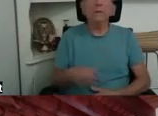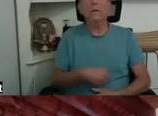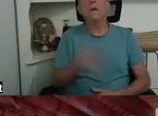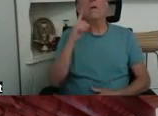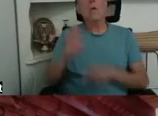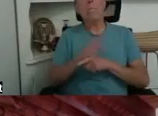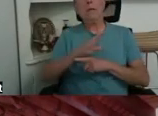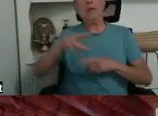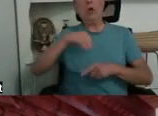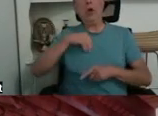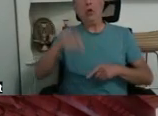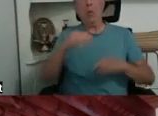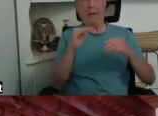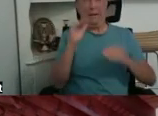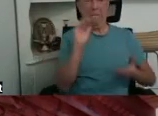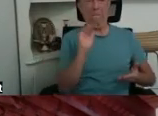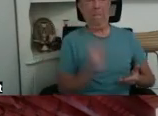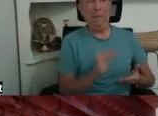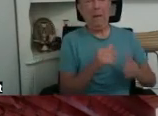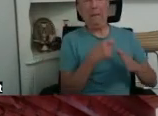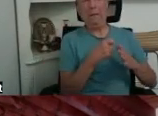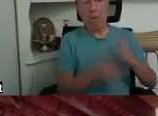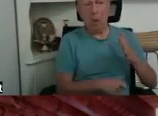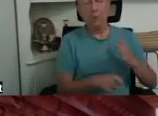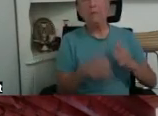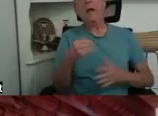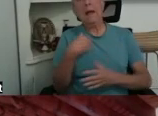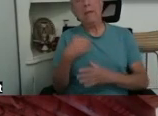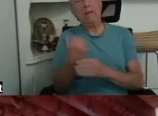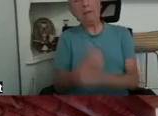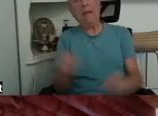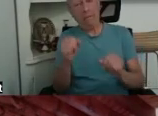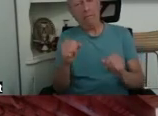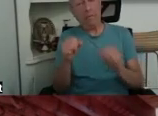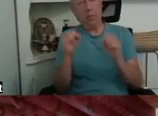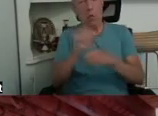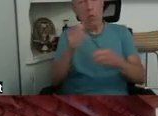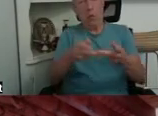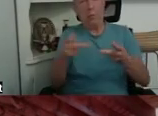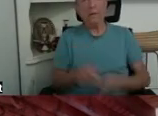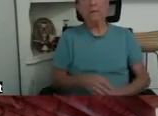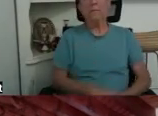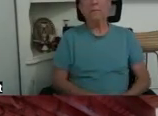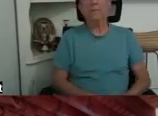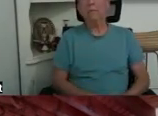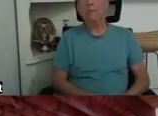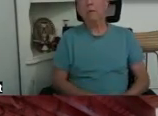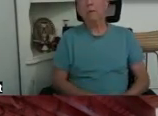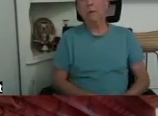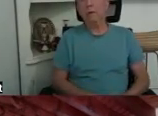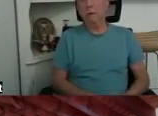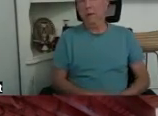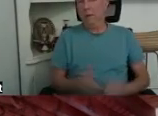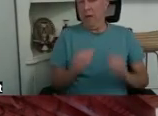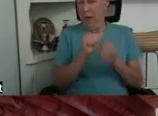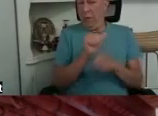costs while creating a safe workplace and a safe cooperative. So, how does the law